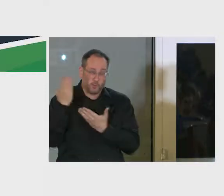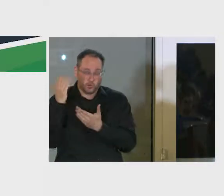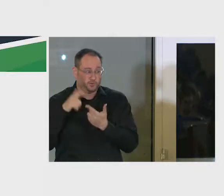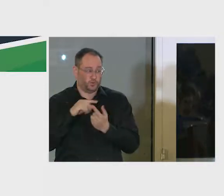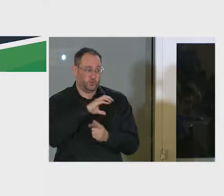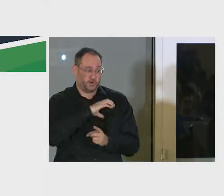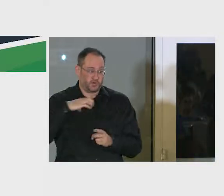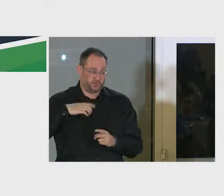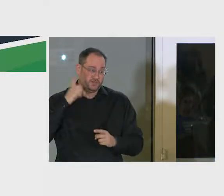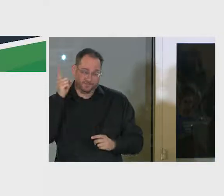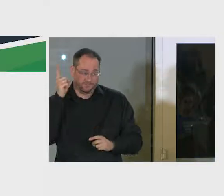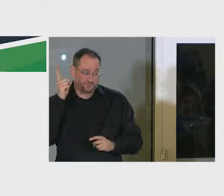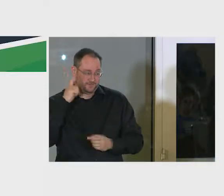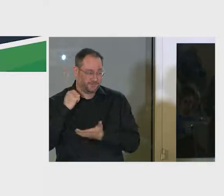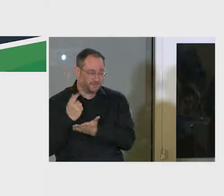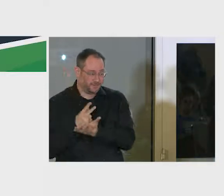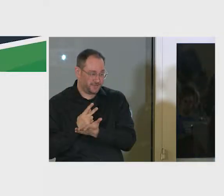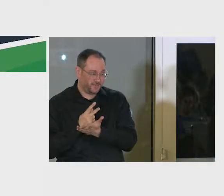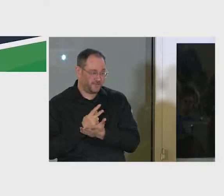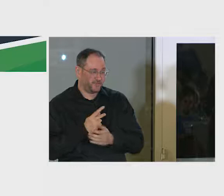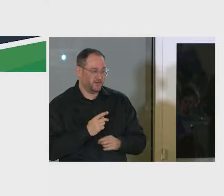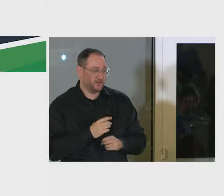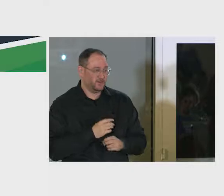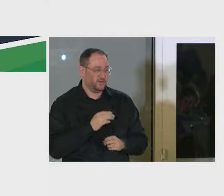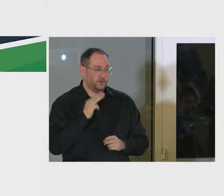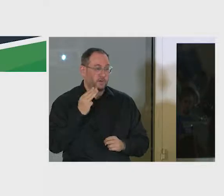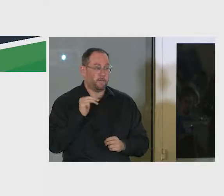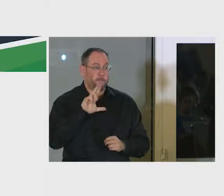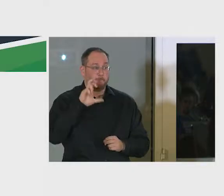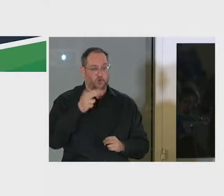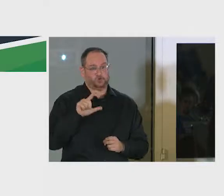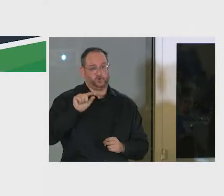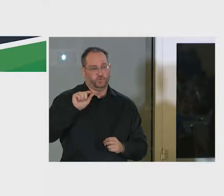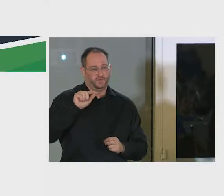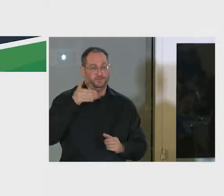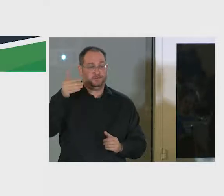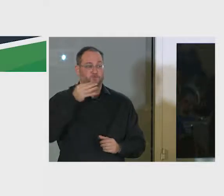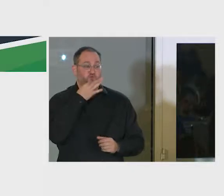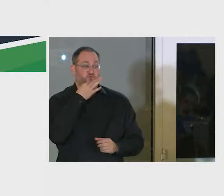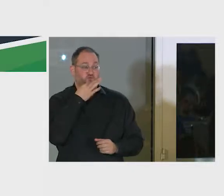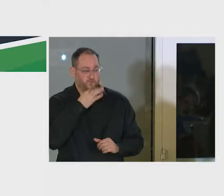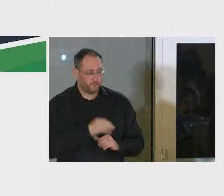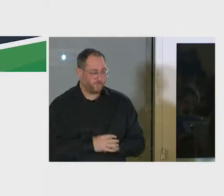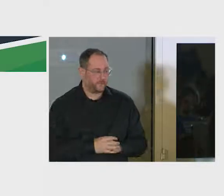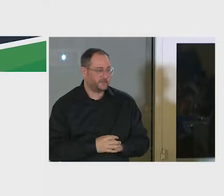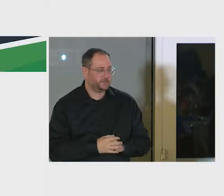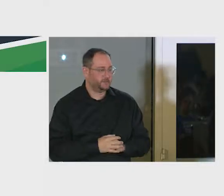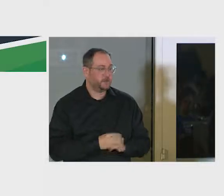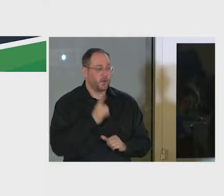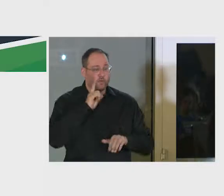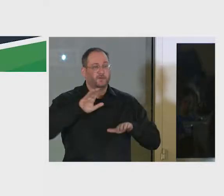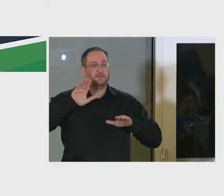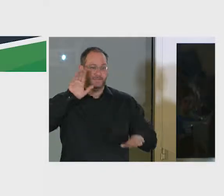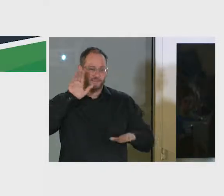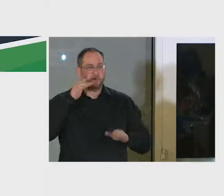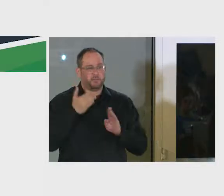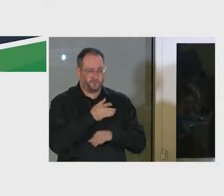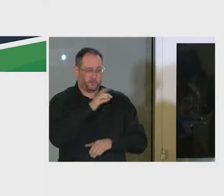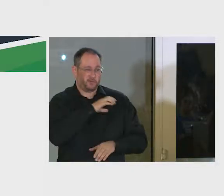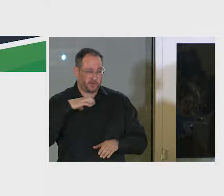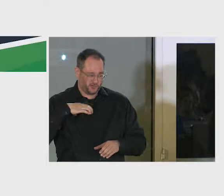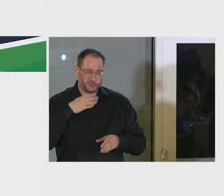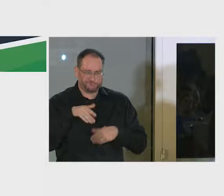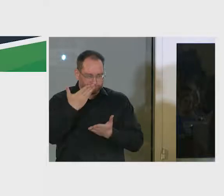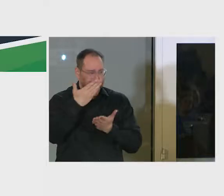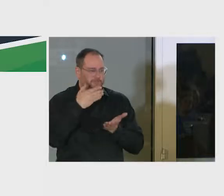20th, and we will testify on in front of the council on March 22nd. The budget is then in the council's hands, and this is another opportunity